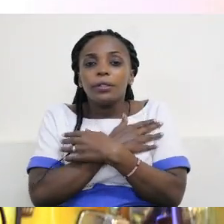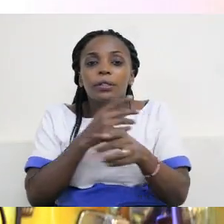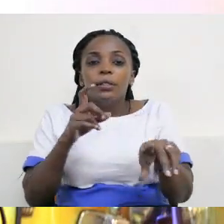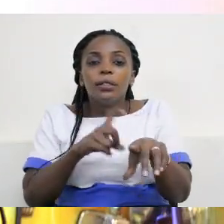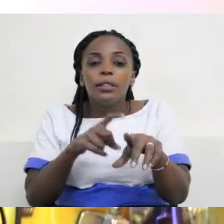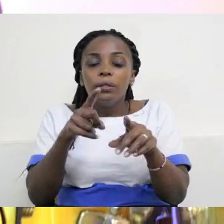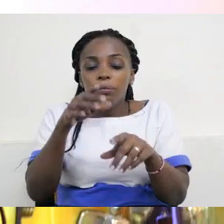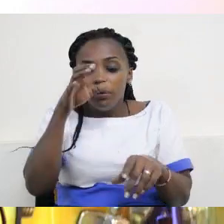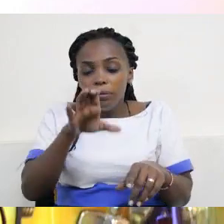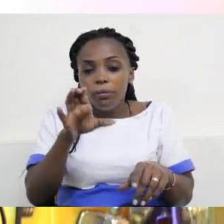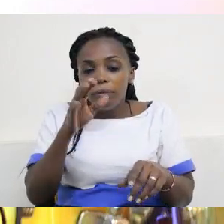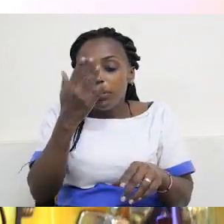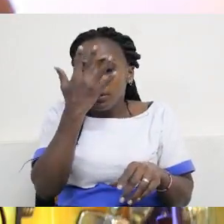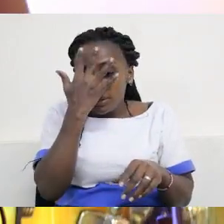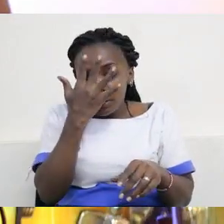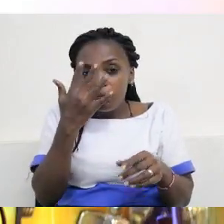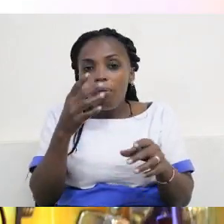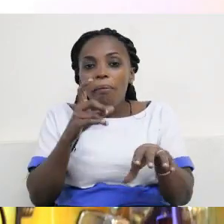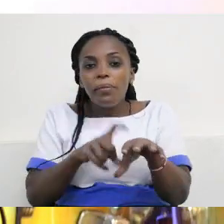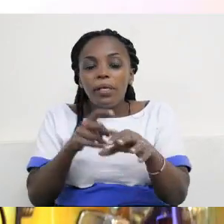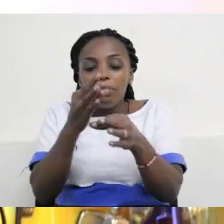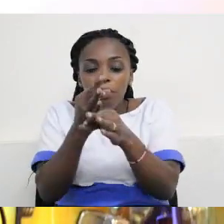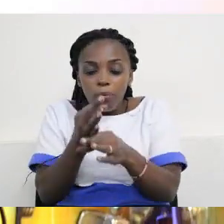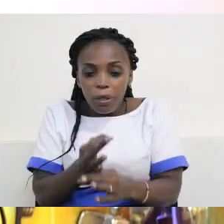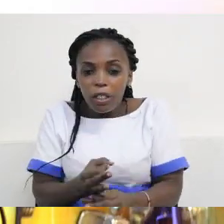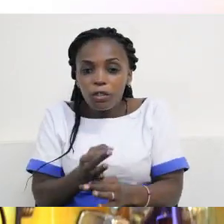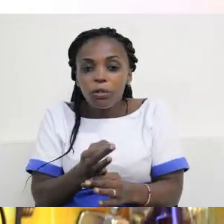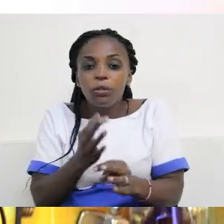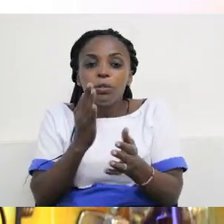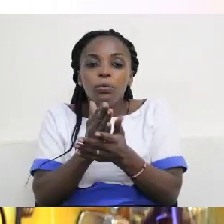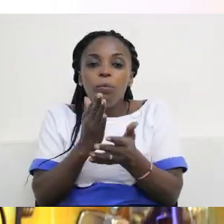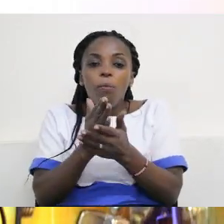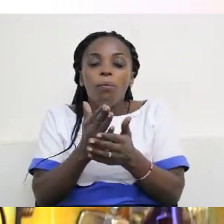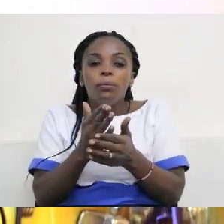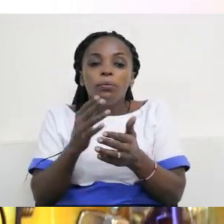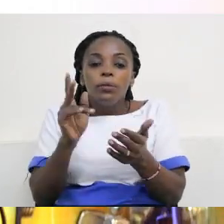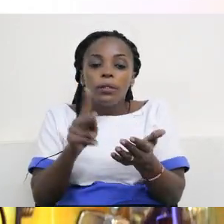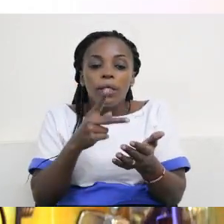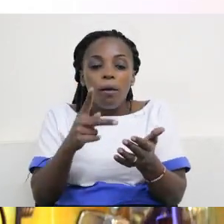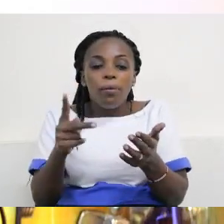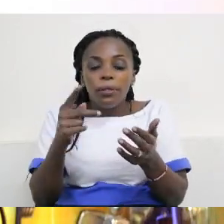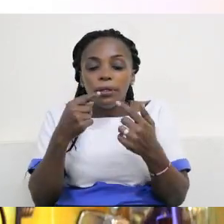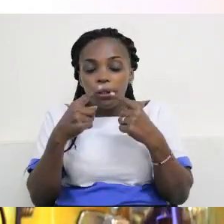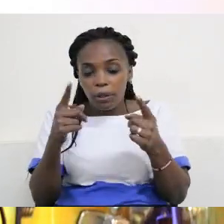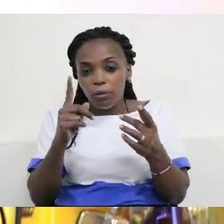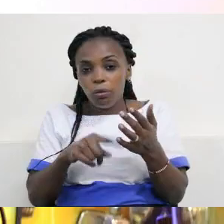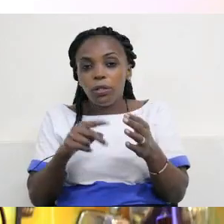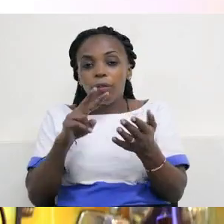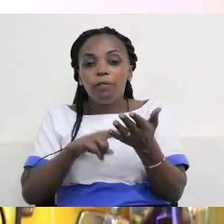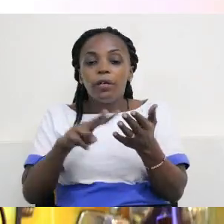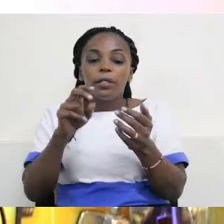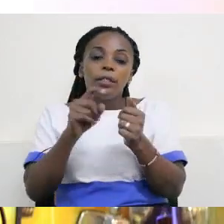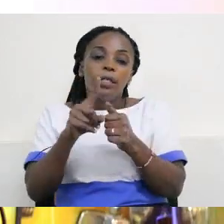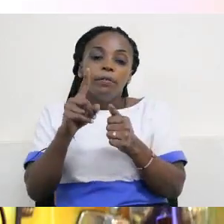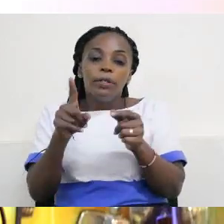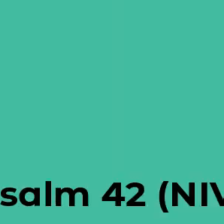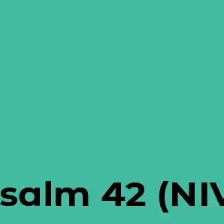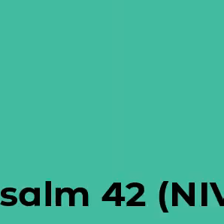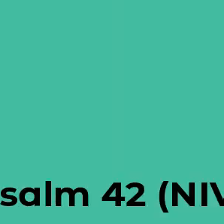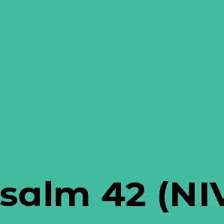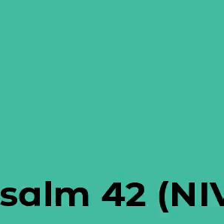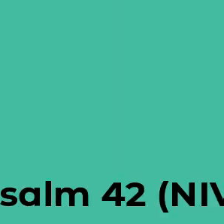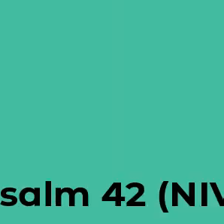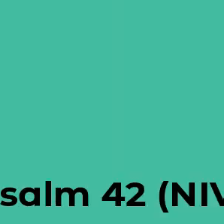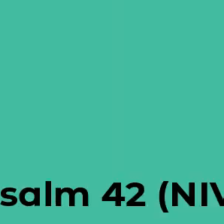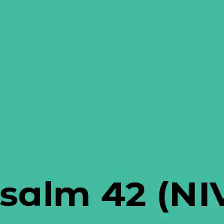that ridicule and shame and oppression, this is what the psalmist goes ahead to declare in verse 11 of the same chapter.